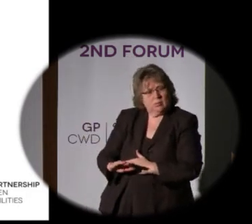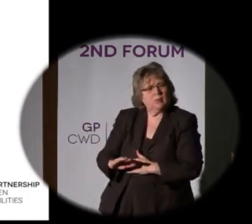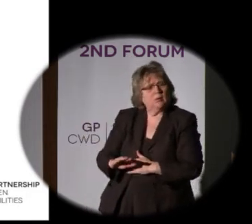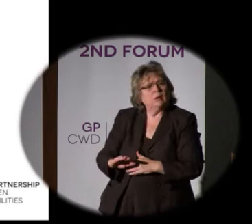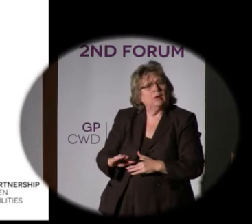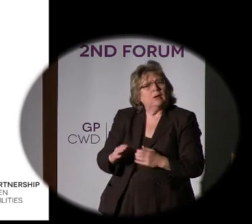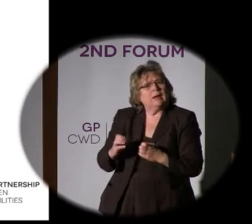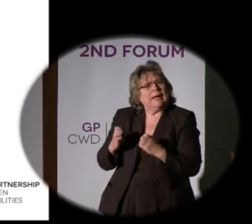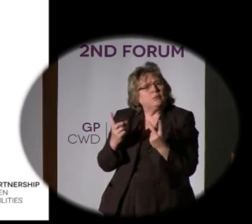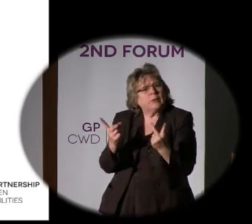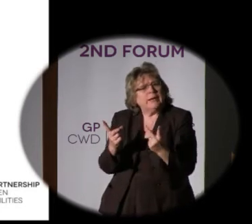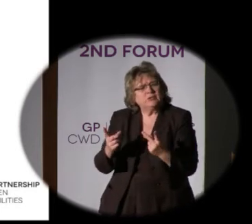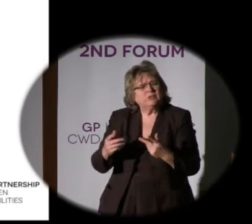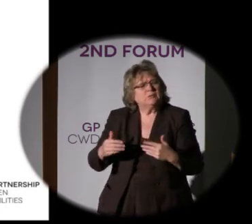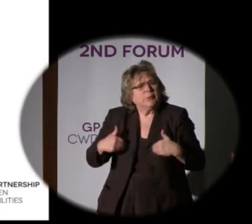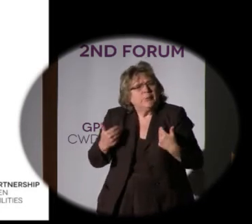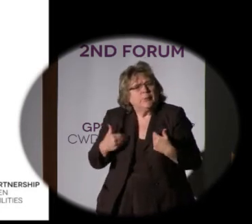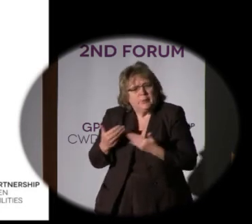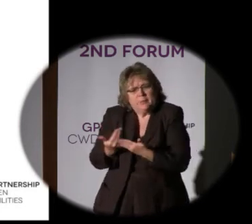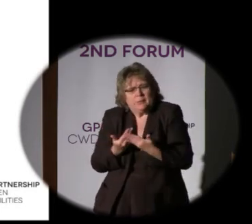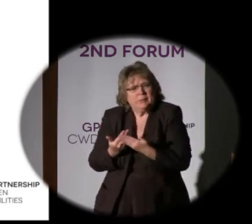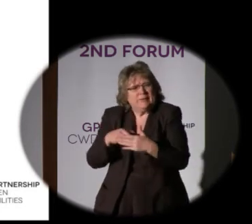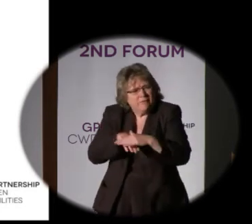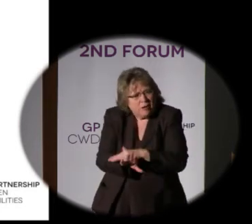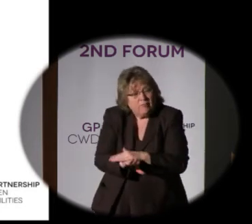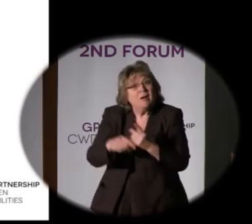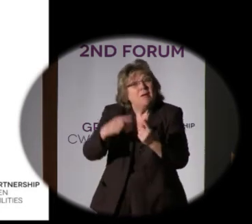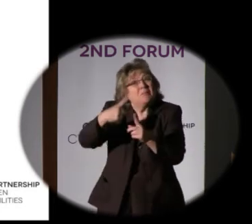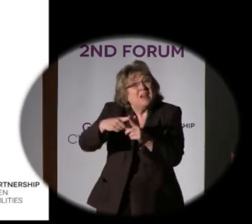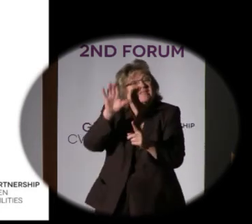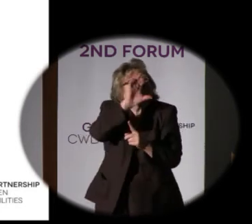getting more donors involved. Thank you very much.